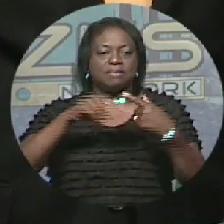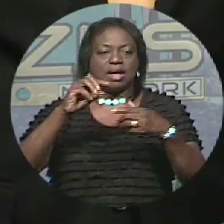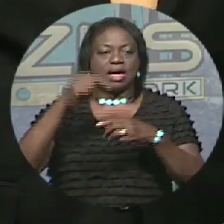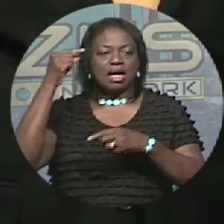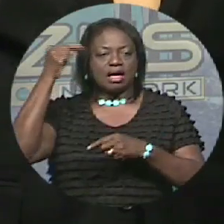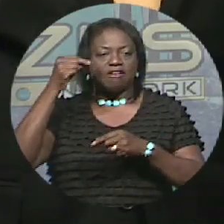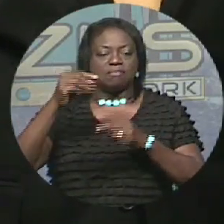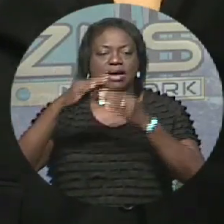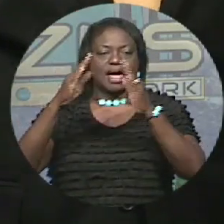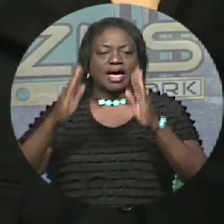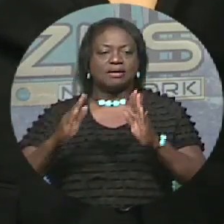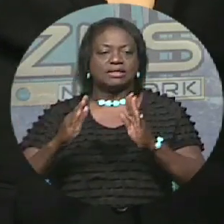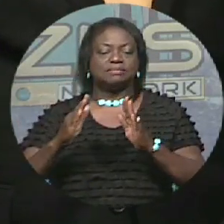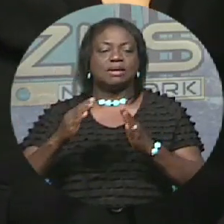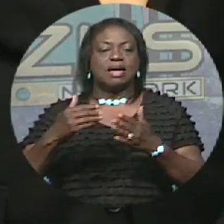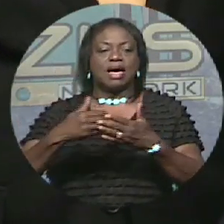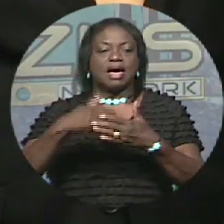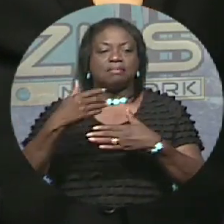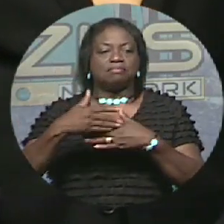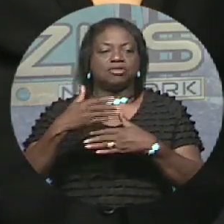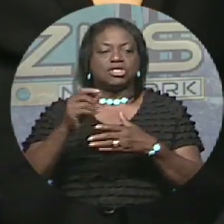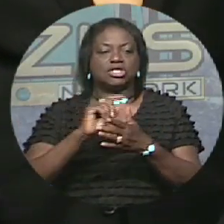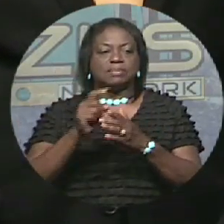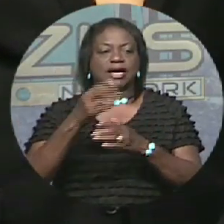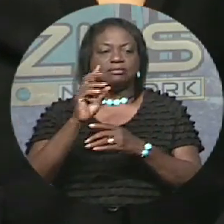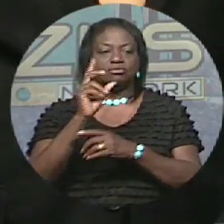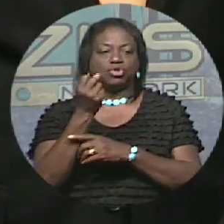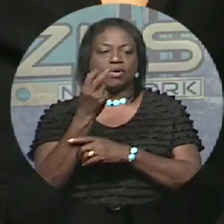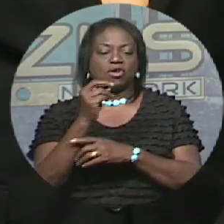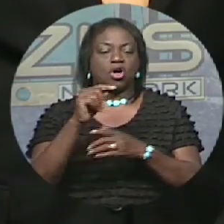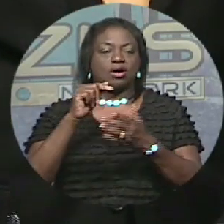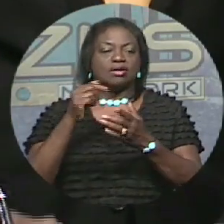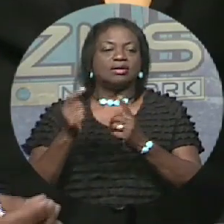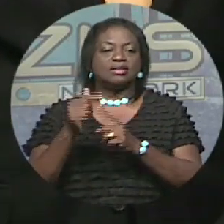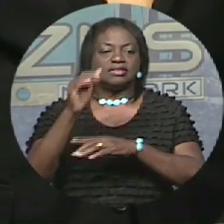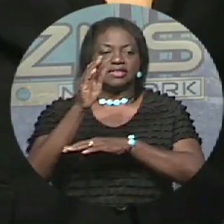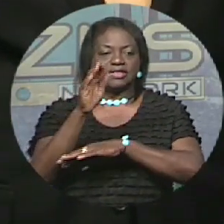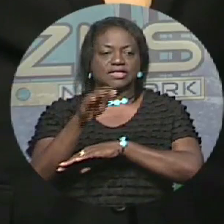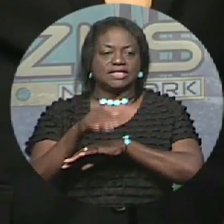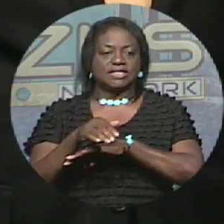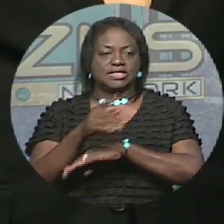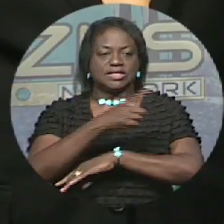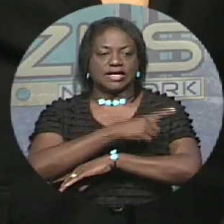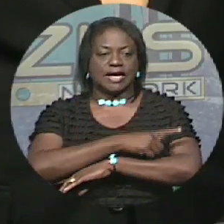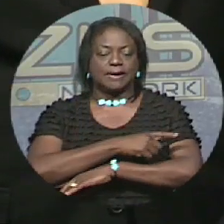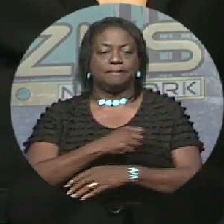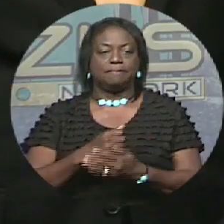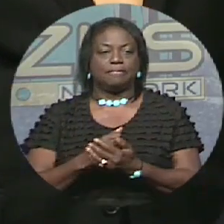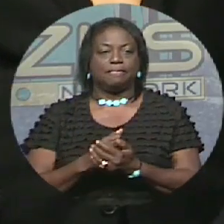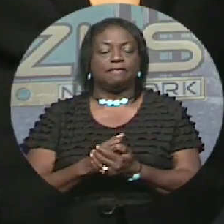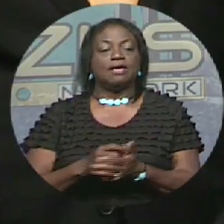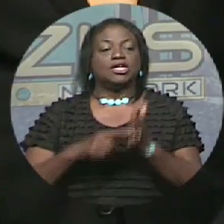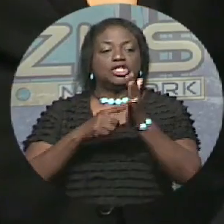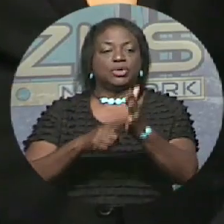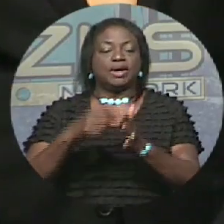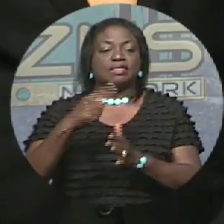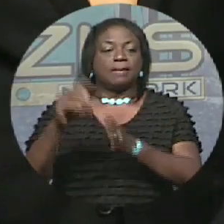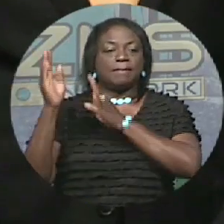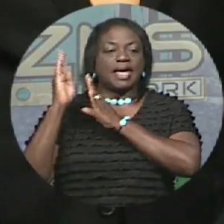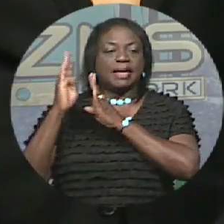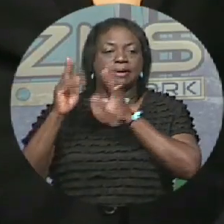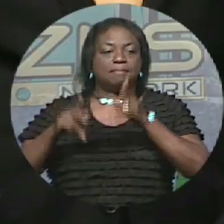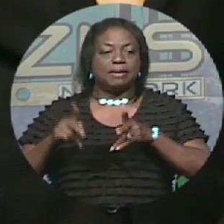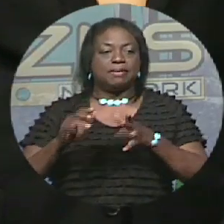The Prime Minister in his address reaffirmed Dame Marguerite's appointment as one that she is deserving of, assuring the Bahamian people that she